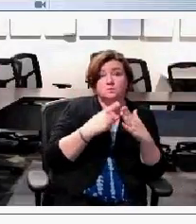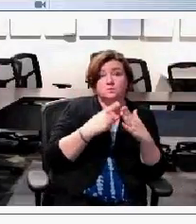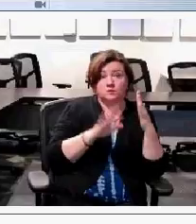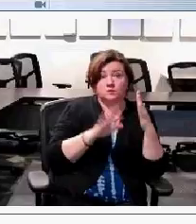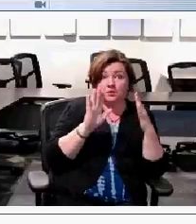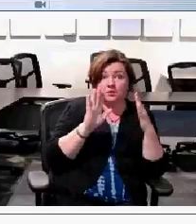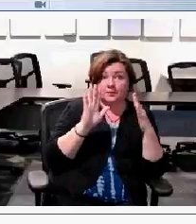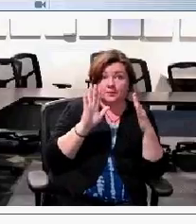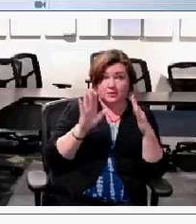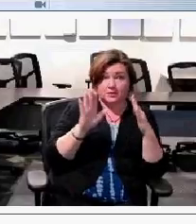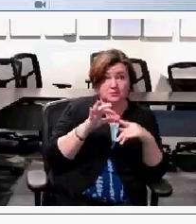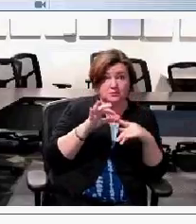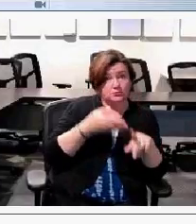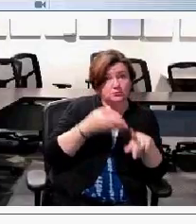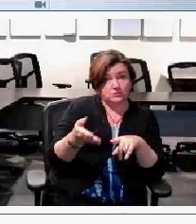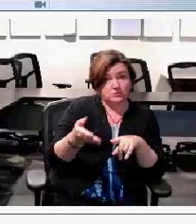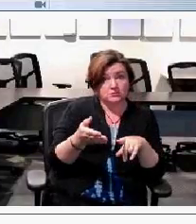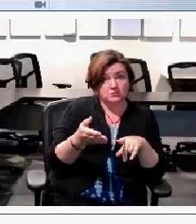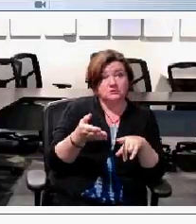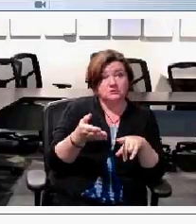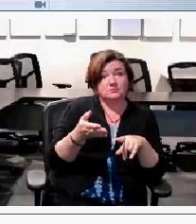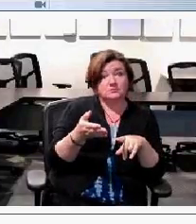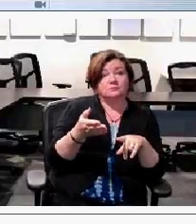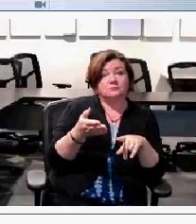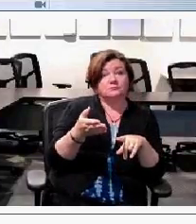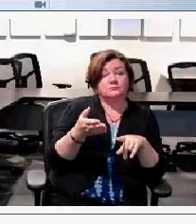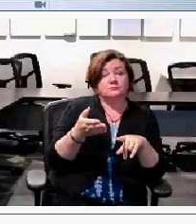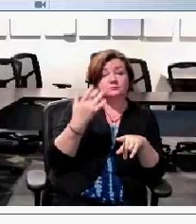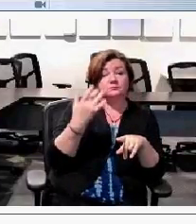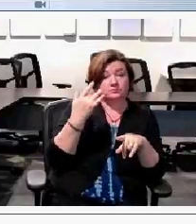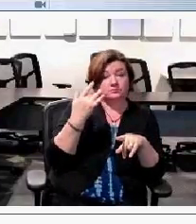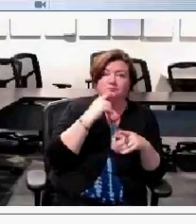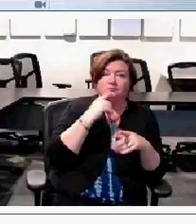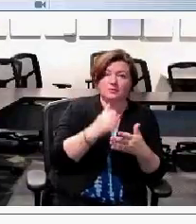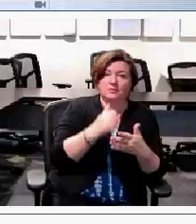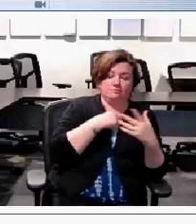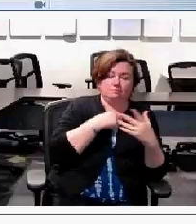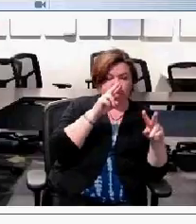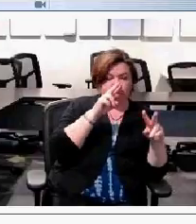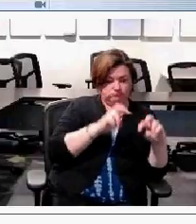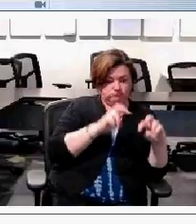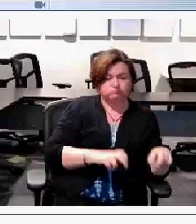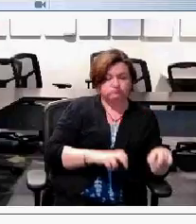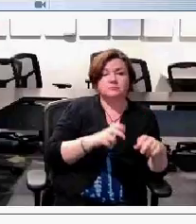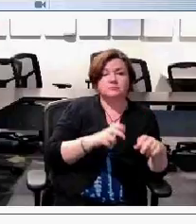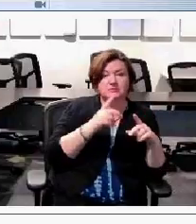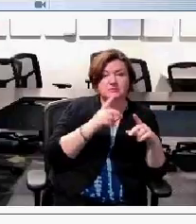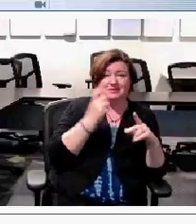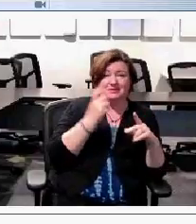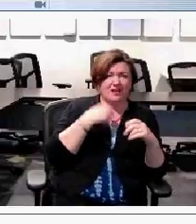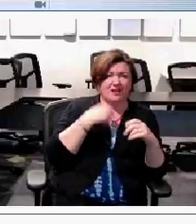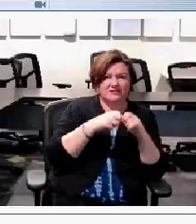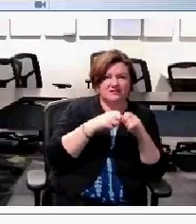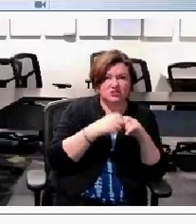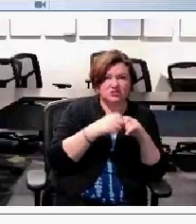their kind of specialty is, because that would be helpful just in terms of, you know, having a difficult child,